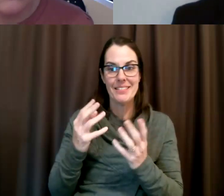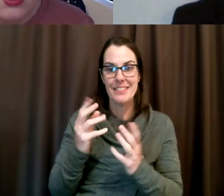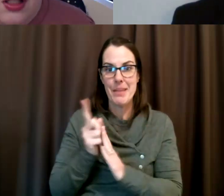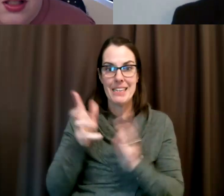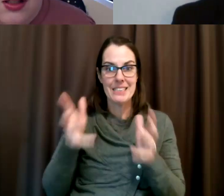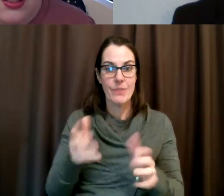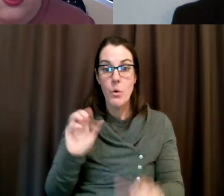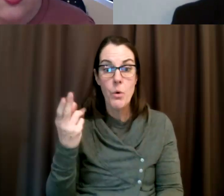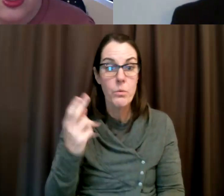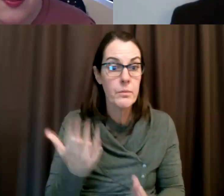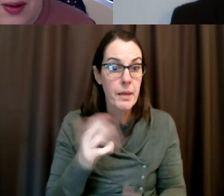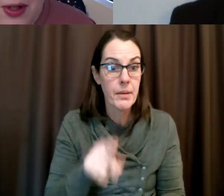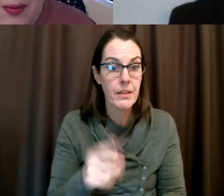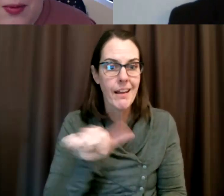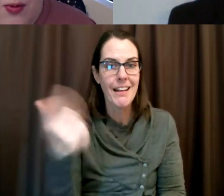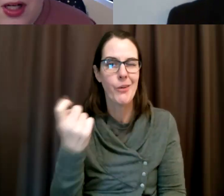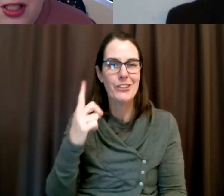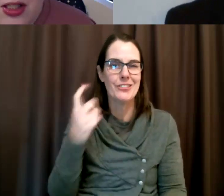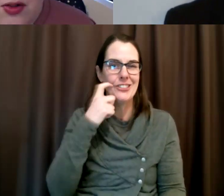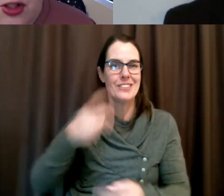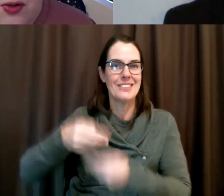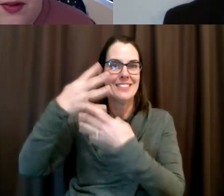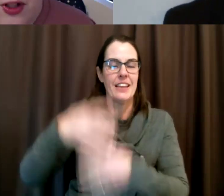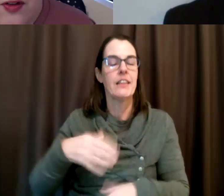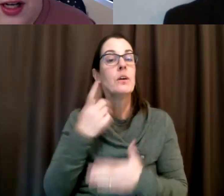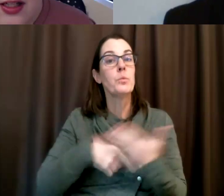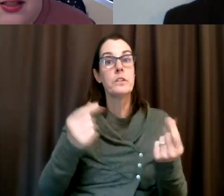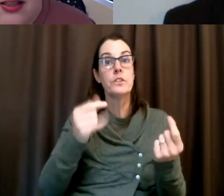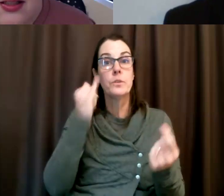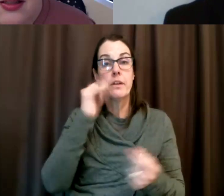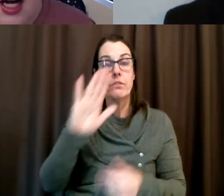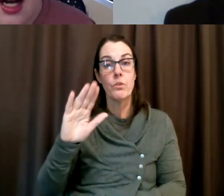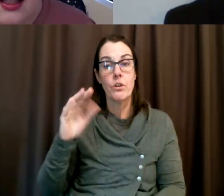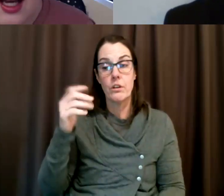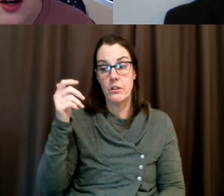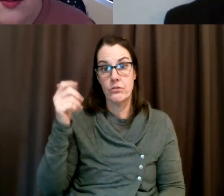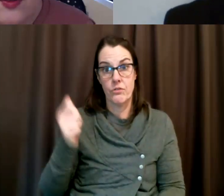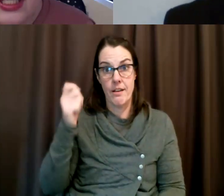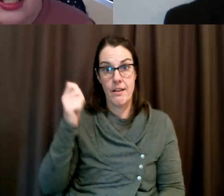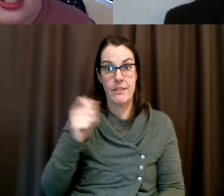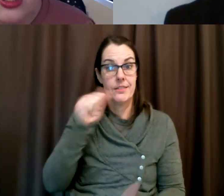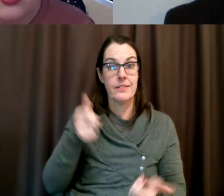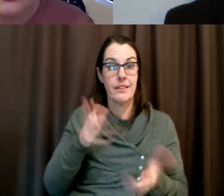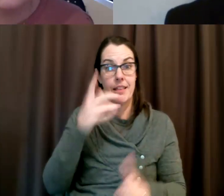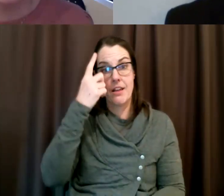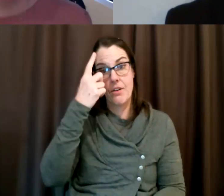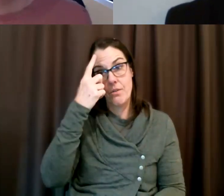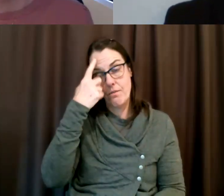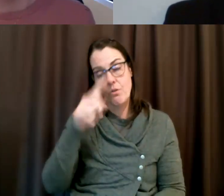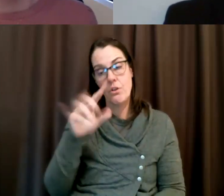everything. Oh, another question popped up. What do you do if your grant does not allow fringe?